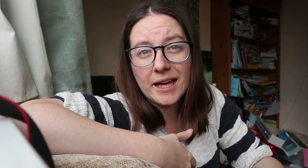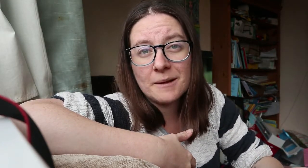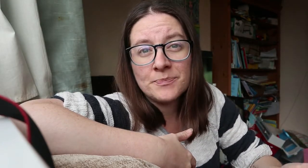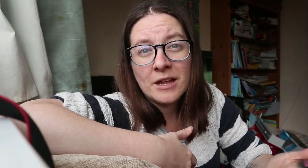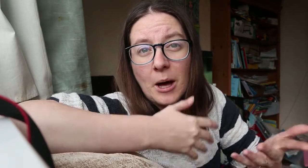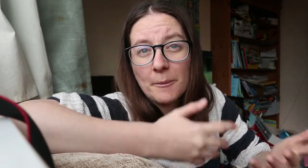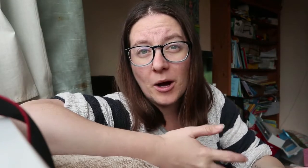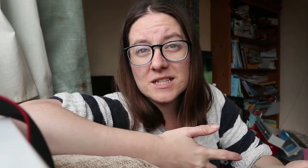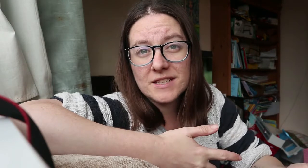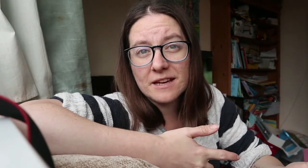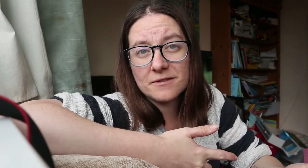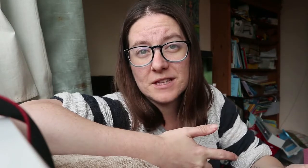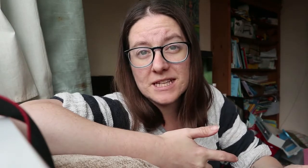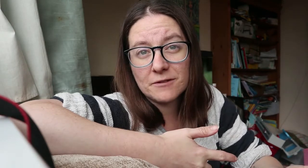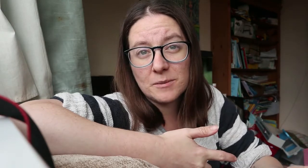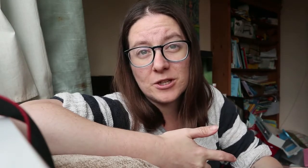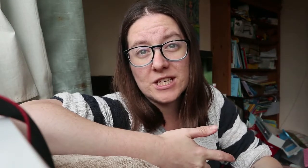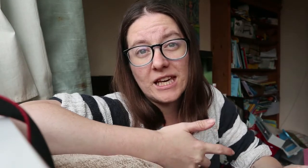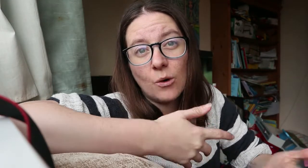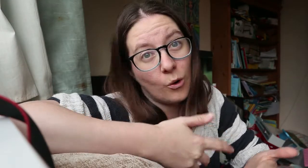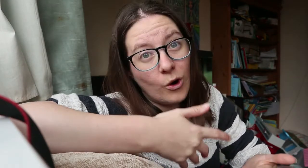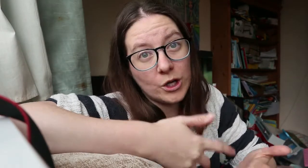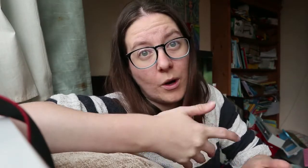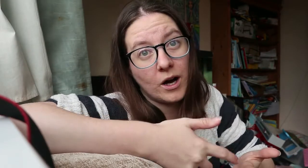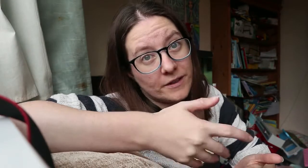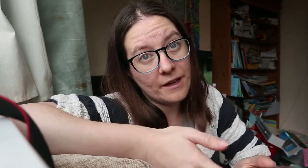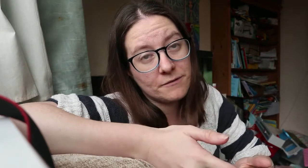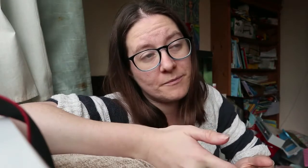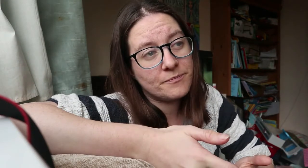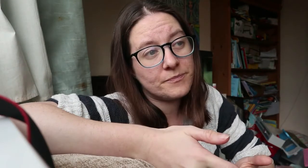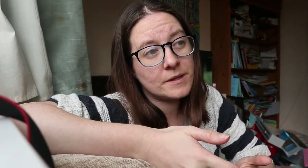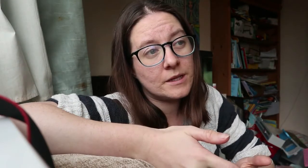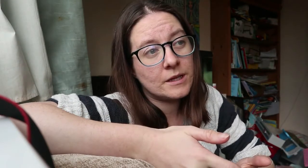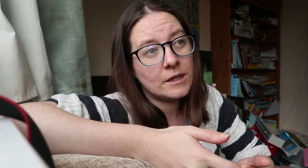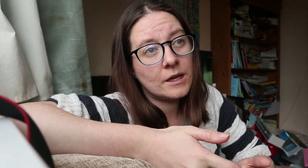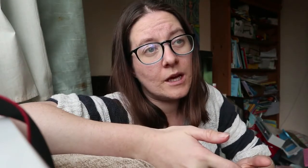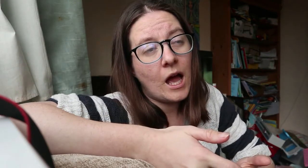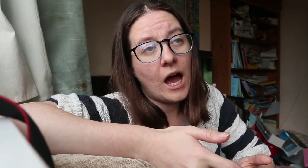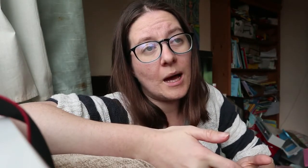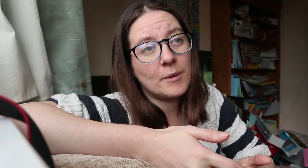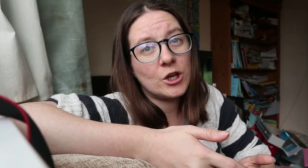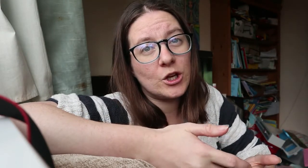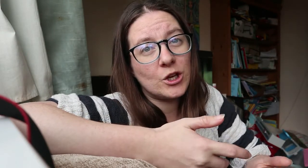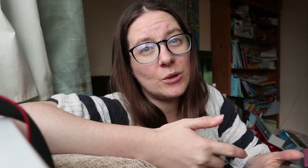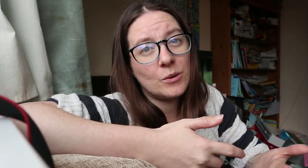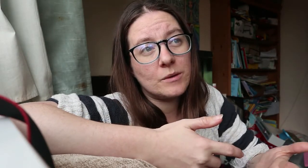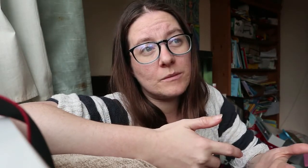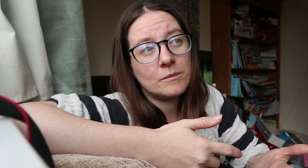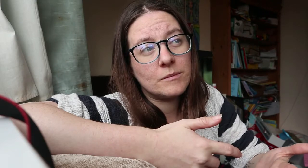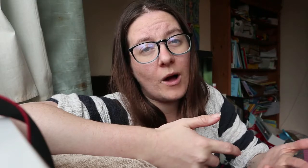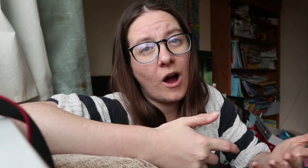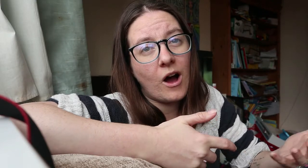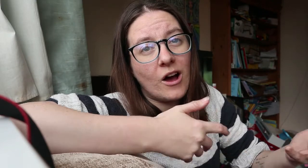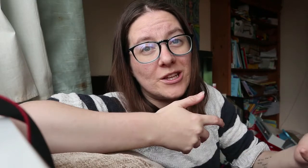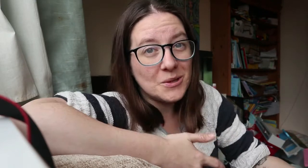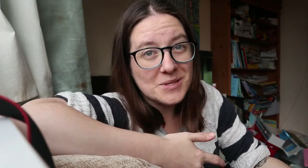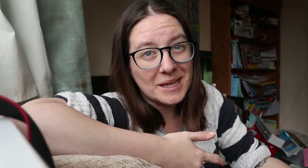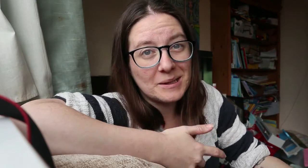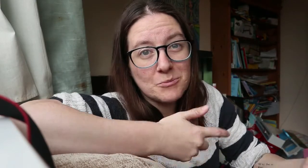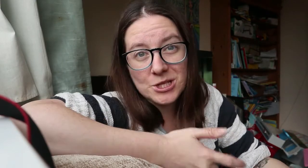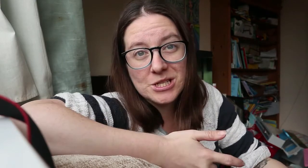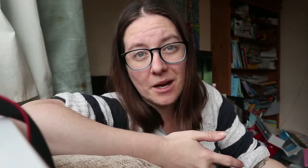the UK that are part of the deaf community, or who are deaf, um, who are